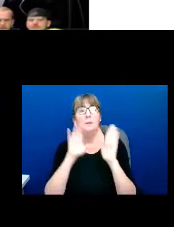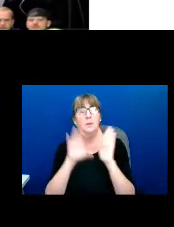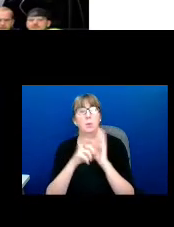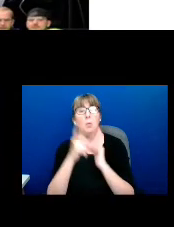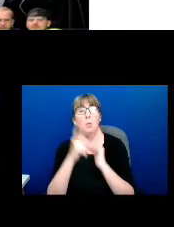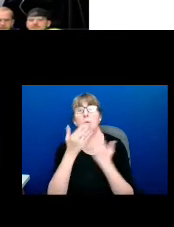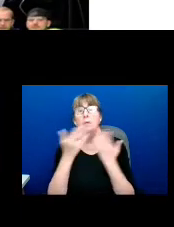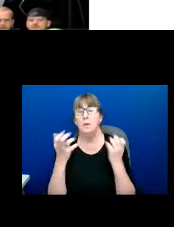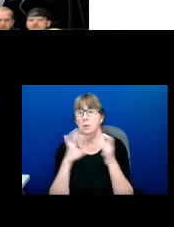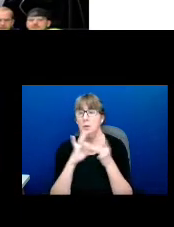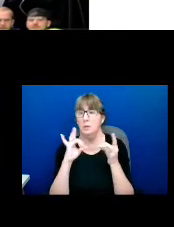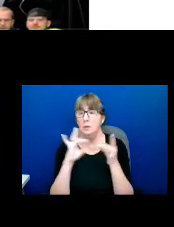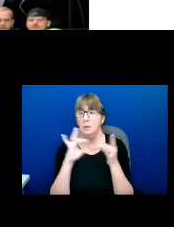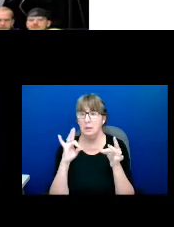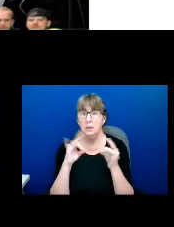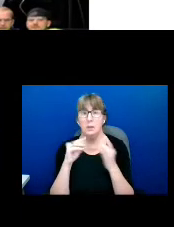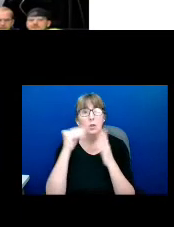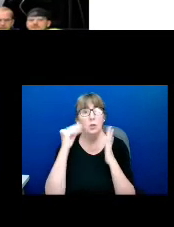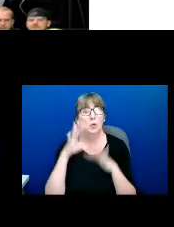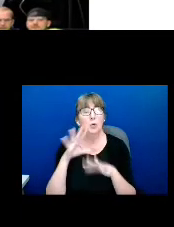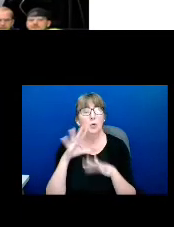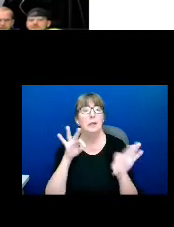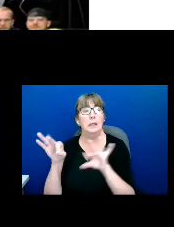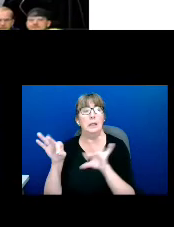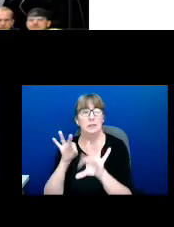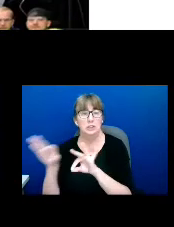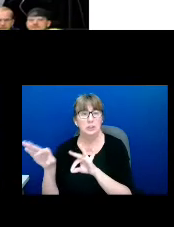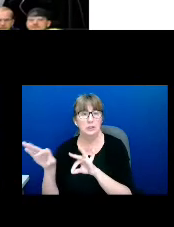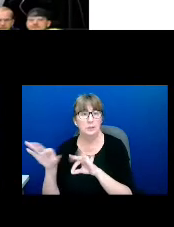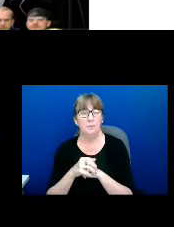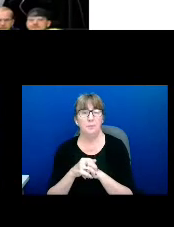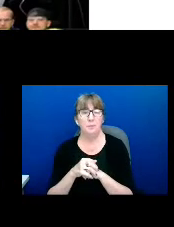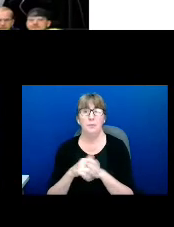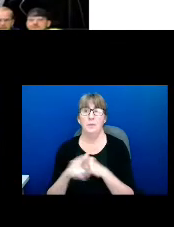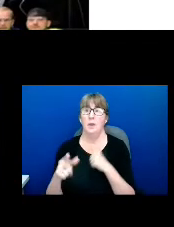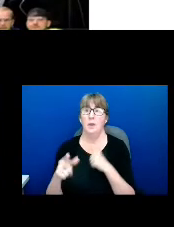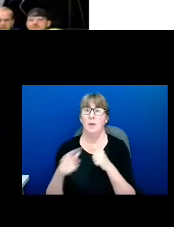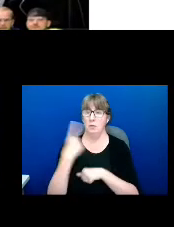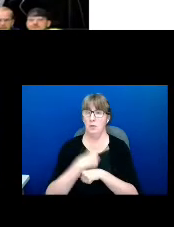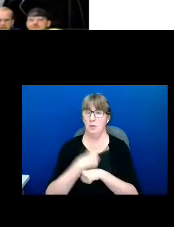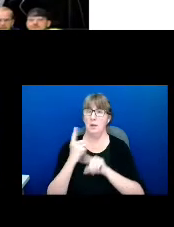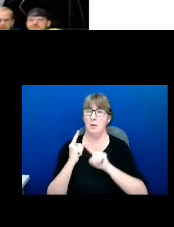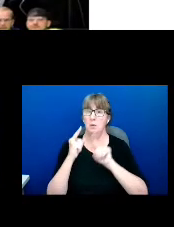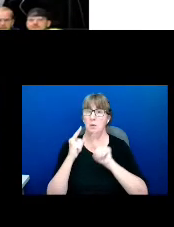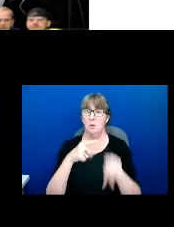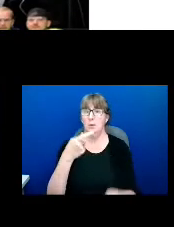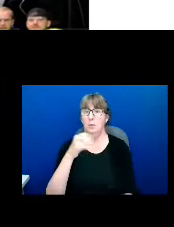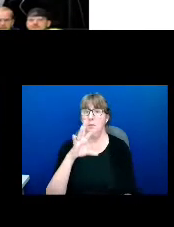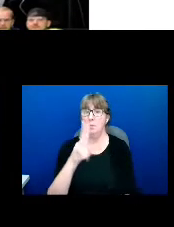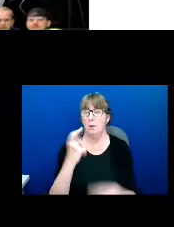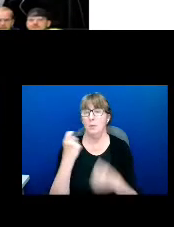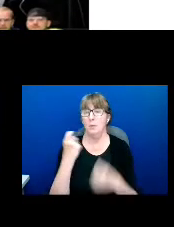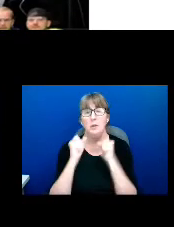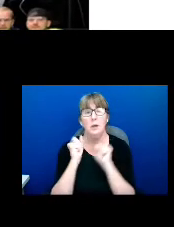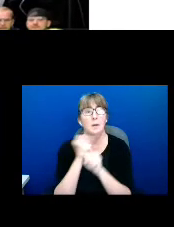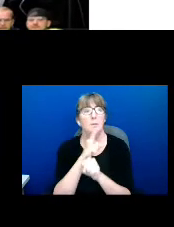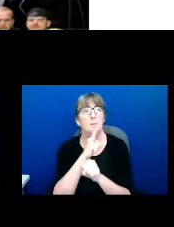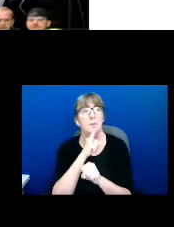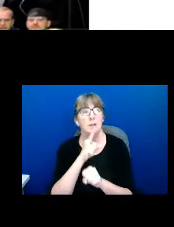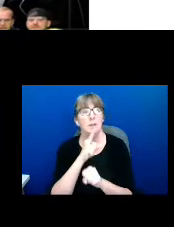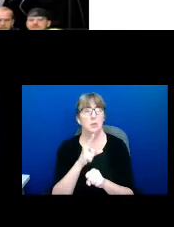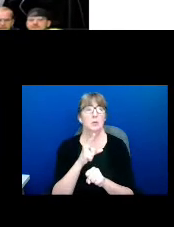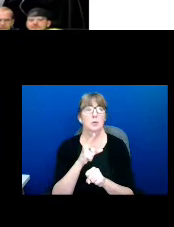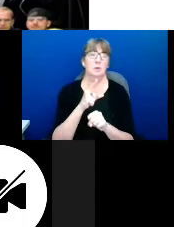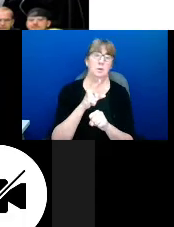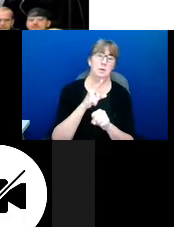is student selection. On that first day going out to that park, we try to make sure on the first day, and when